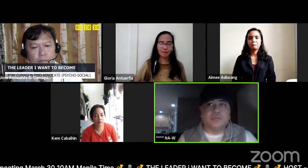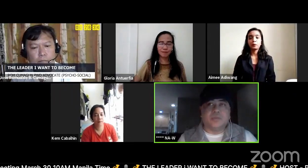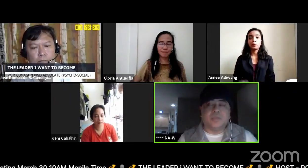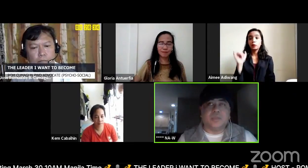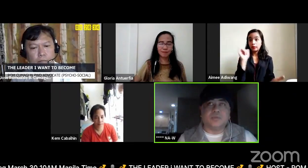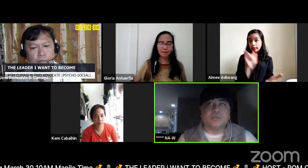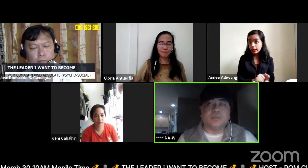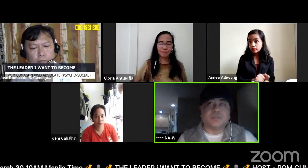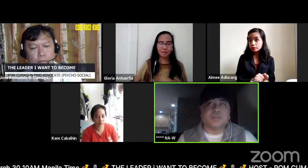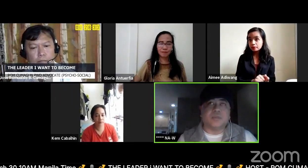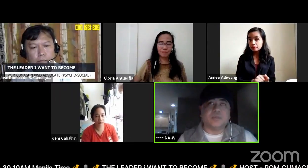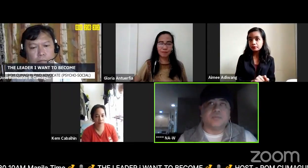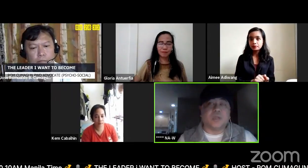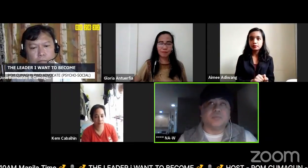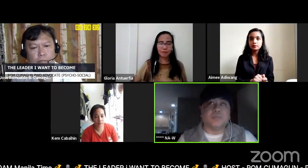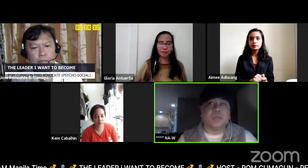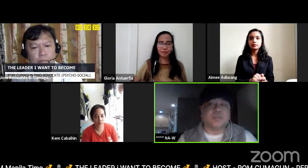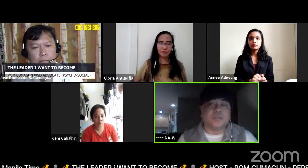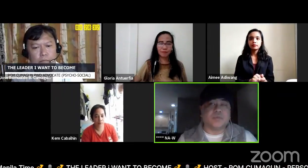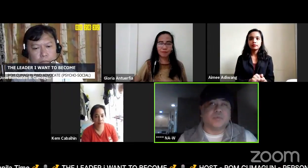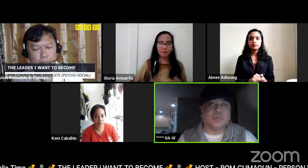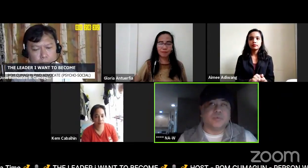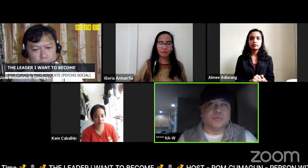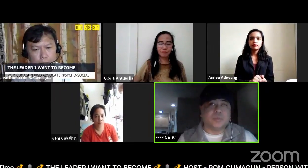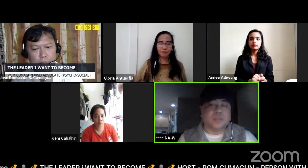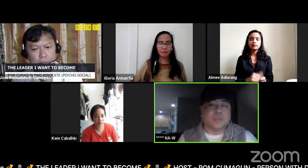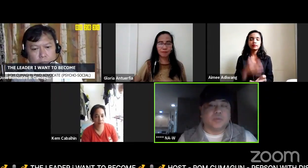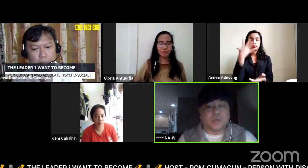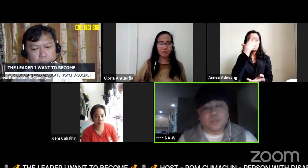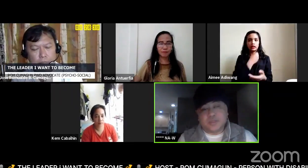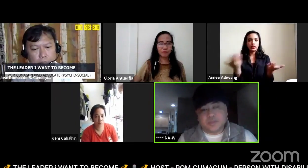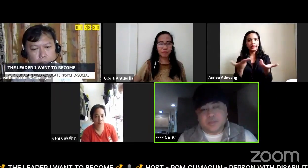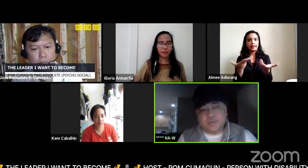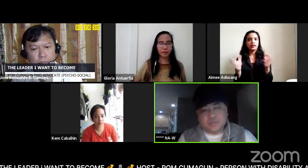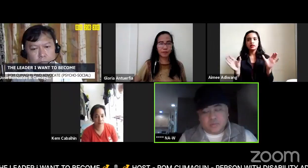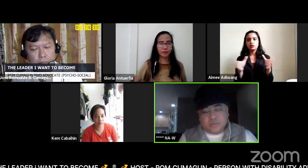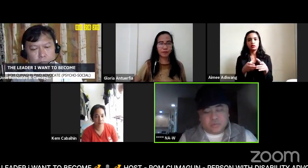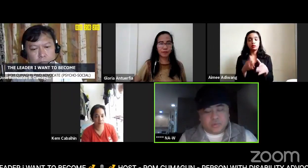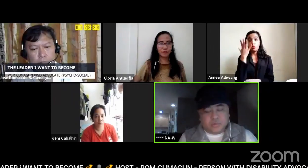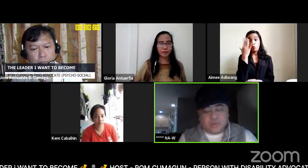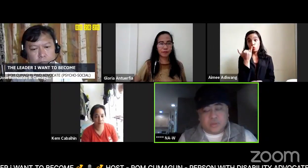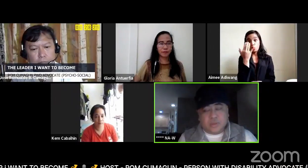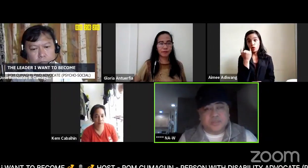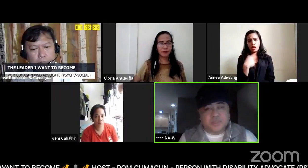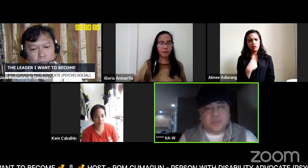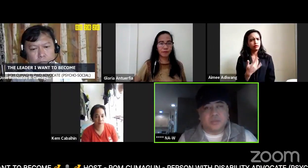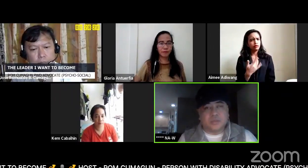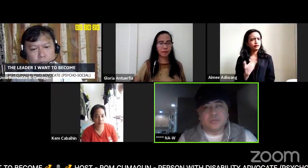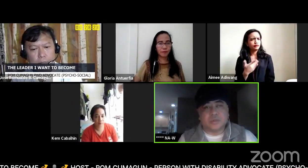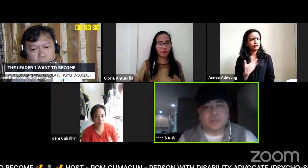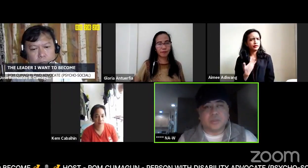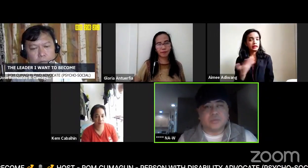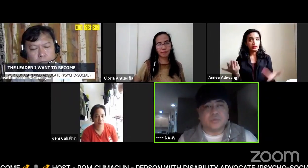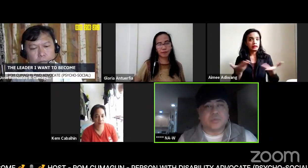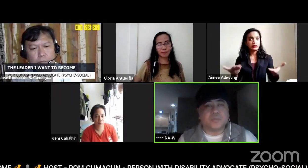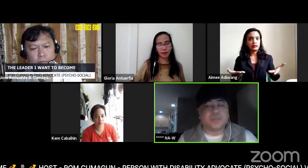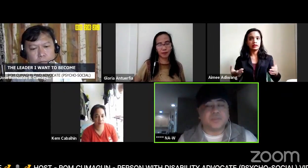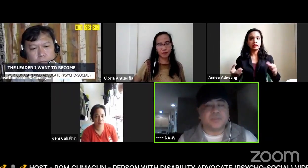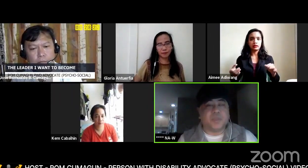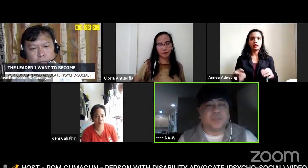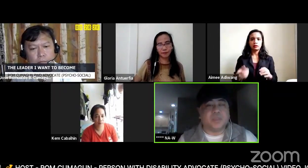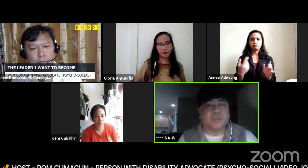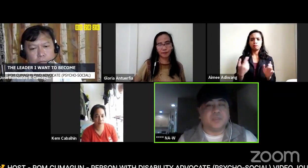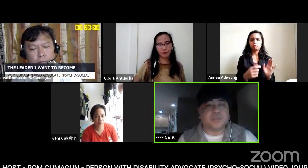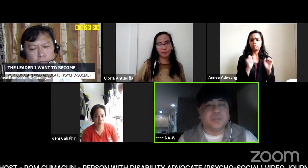yun ang isang maganda sa grupo, or at least us here who